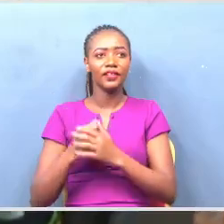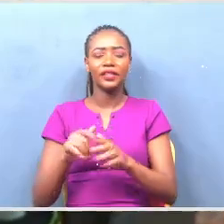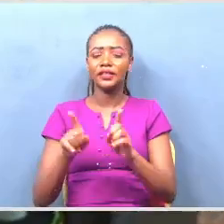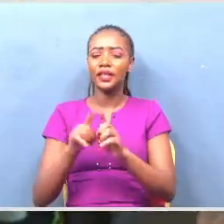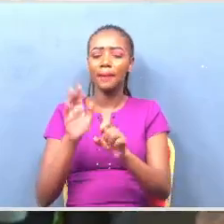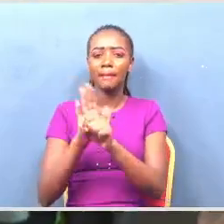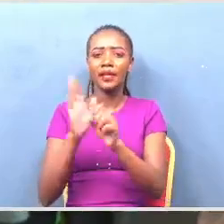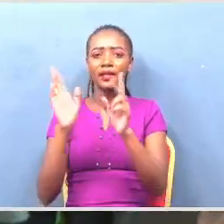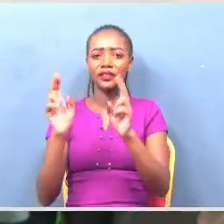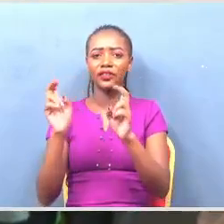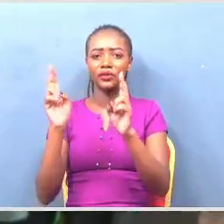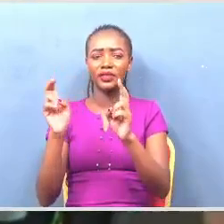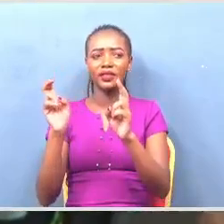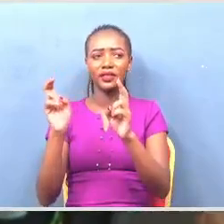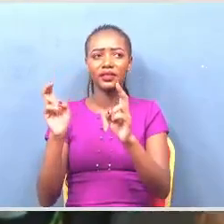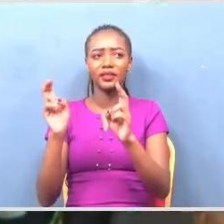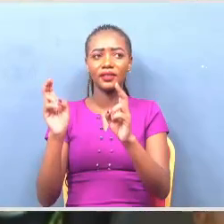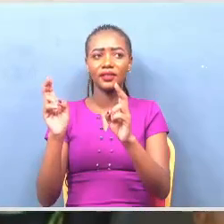incidences of